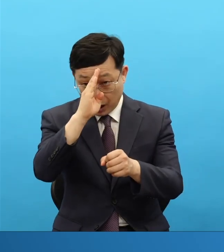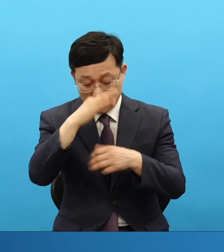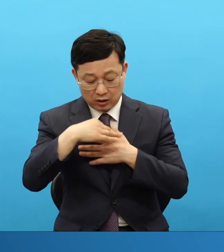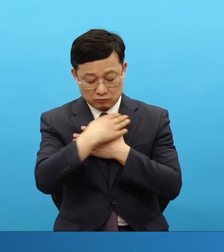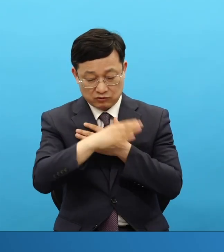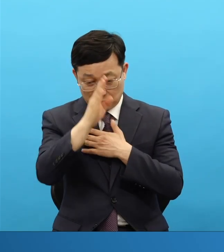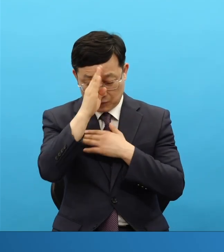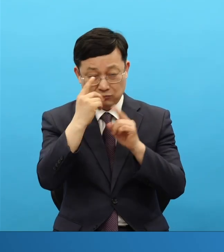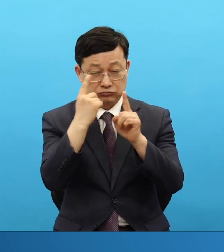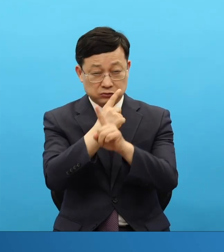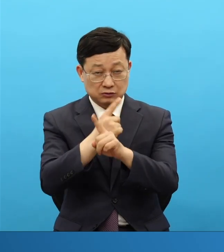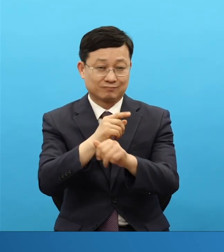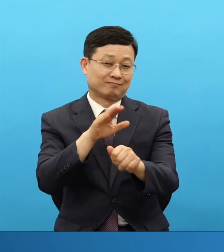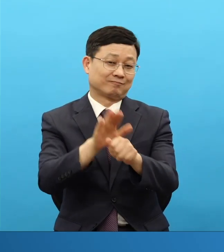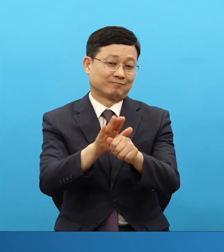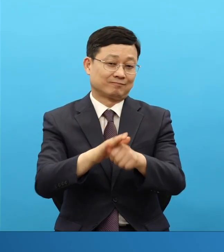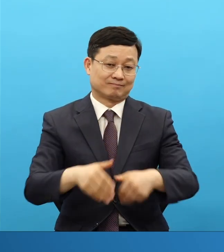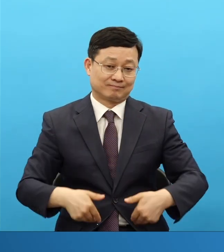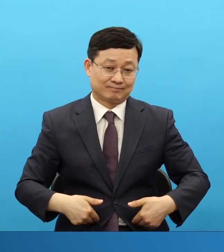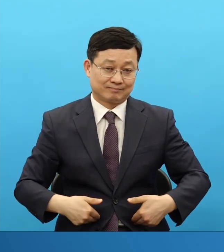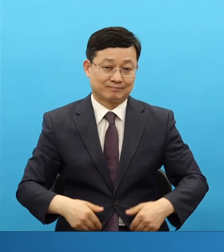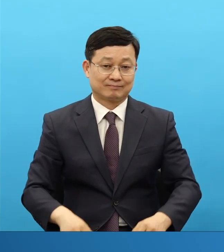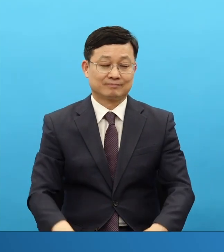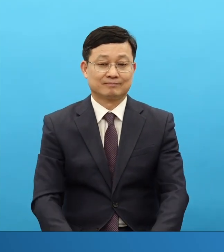things, the spiritual diseases, you need to heal that.